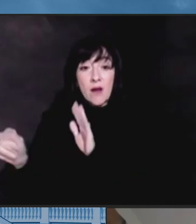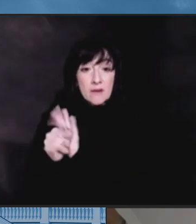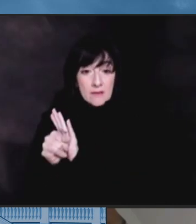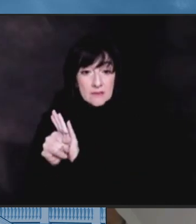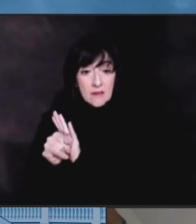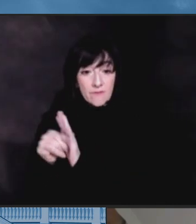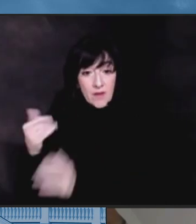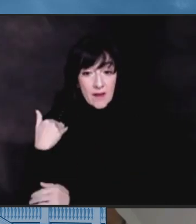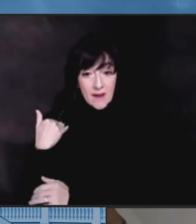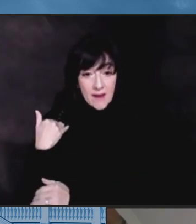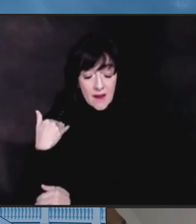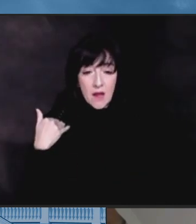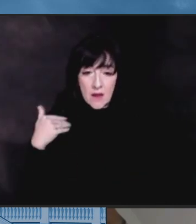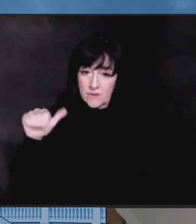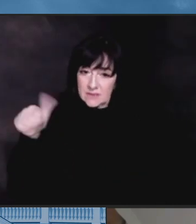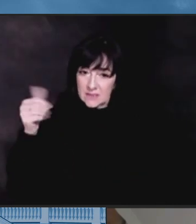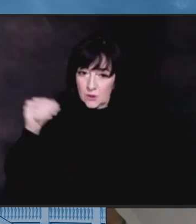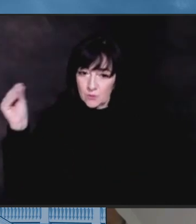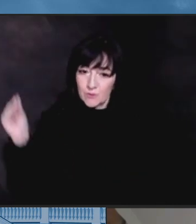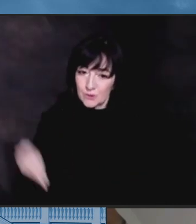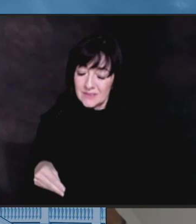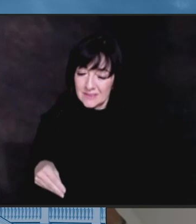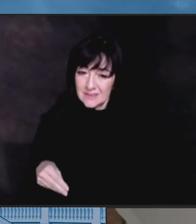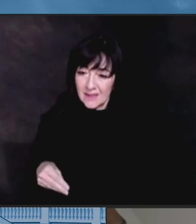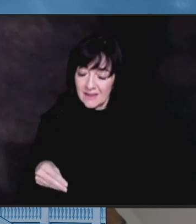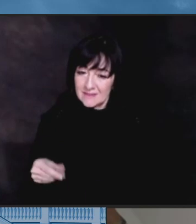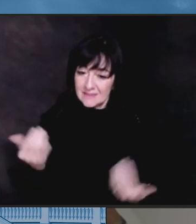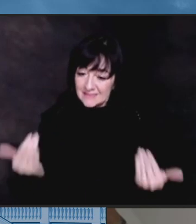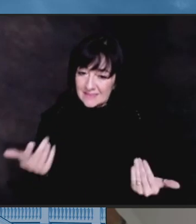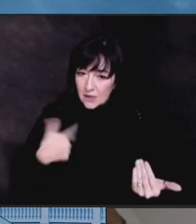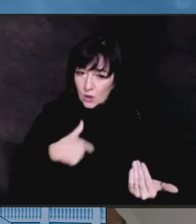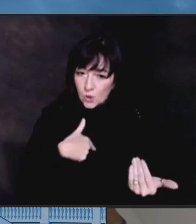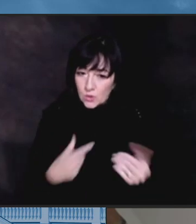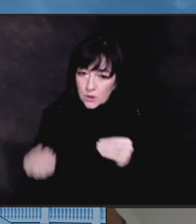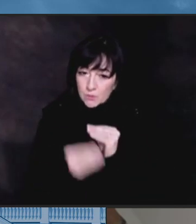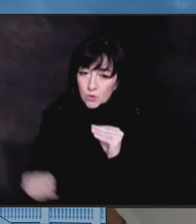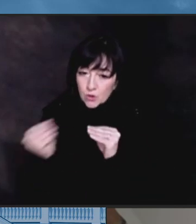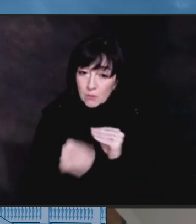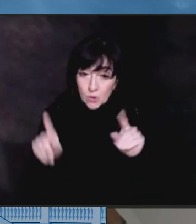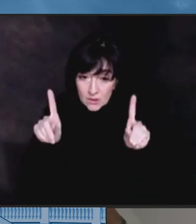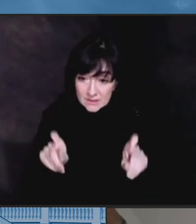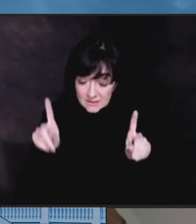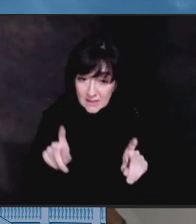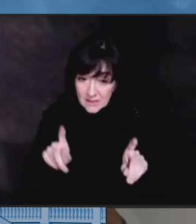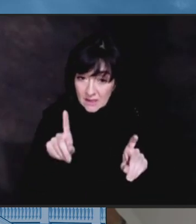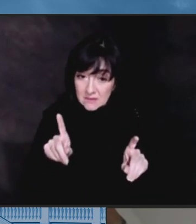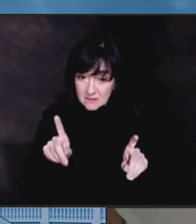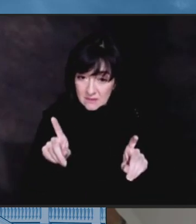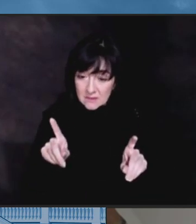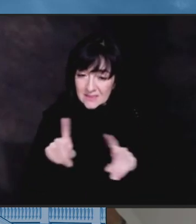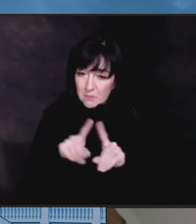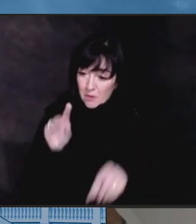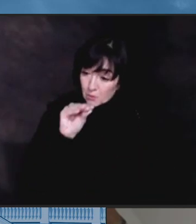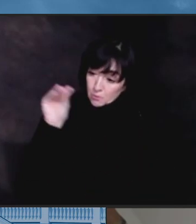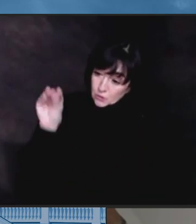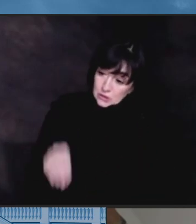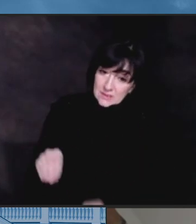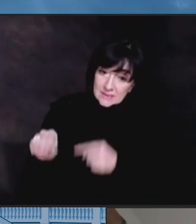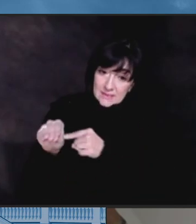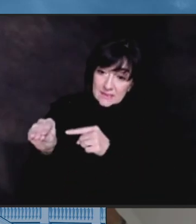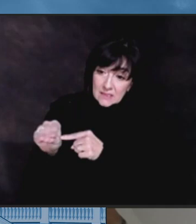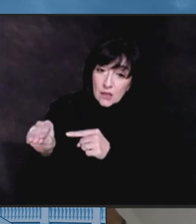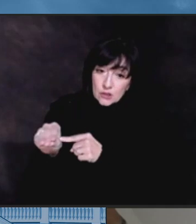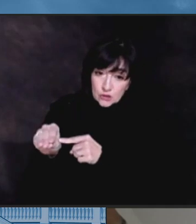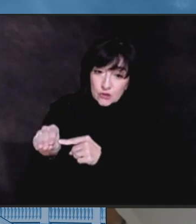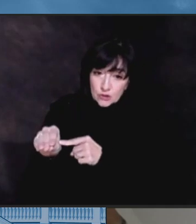doing significantly more testing, as I mentioned a minute ago, the percentage of those tests that are administered is